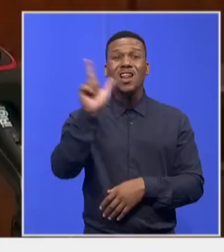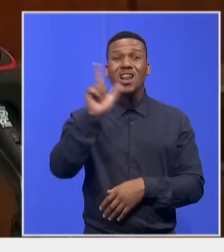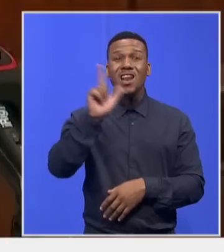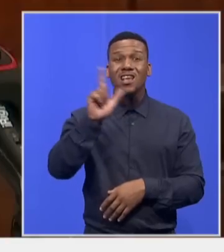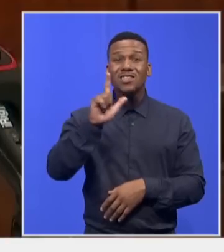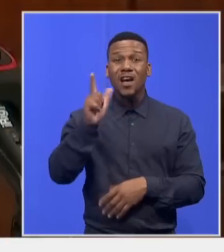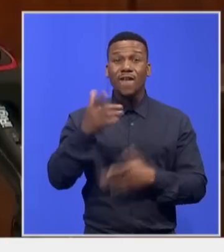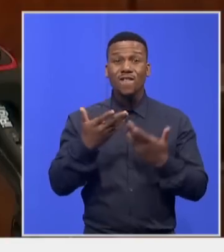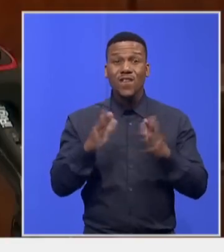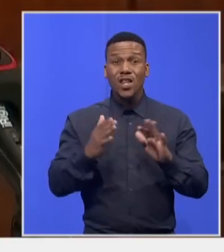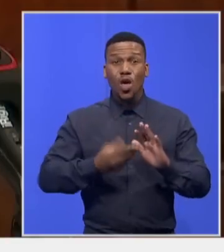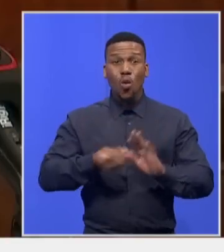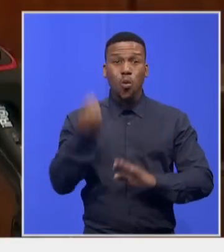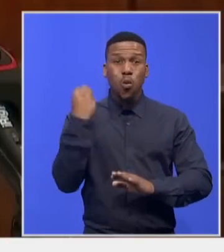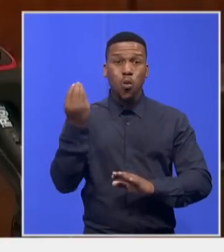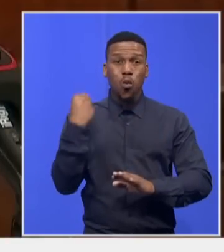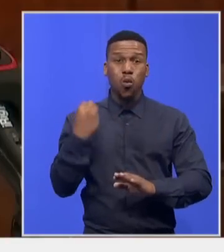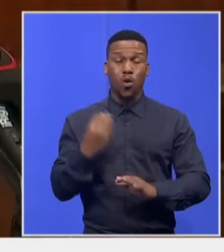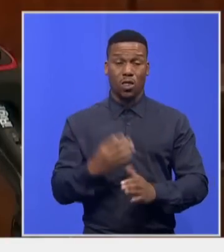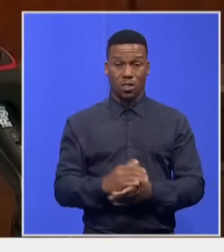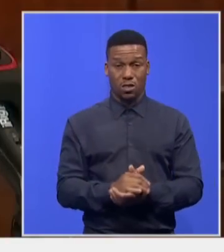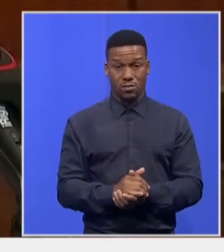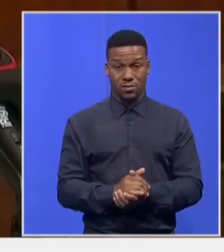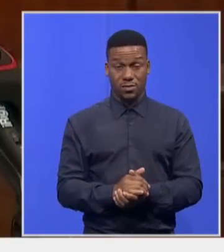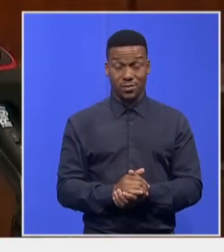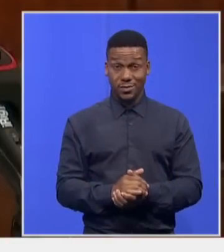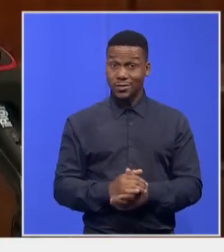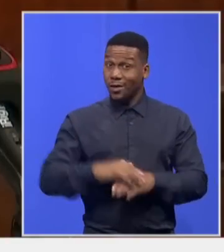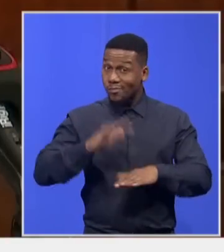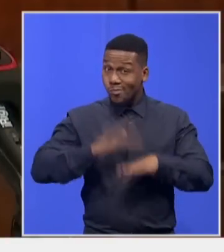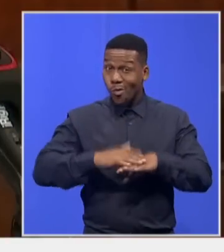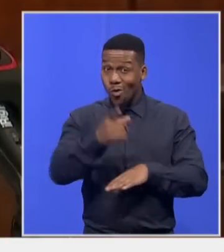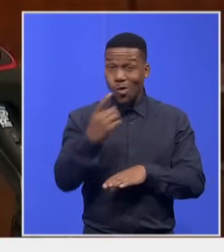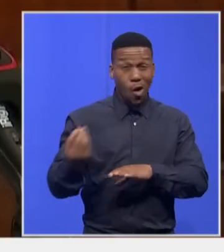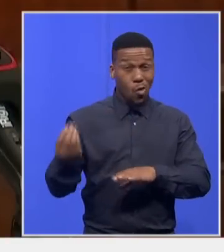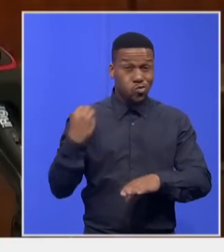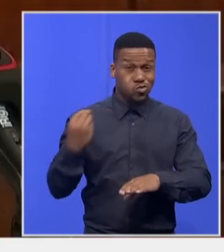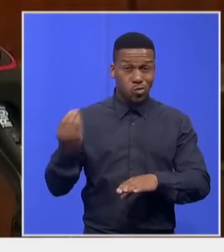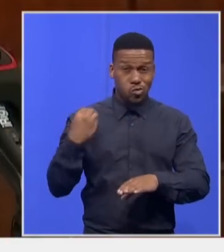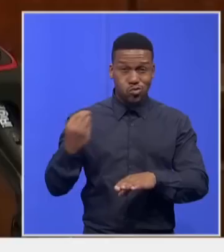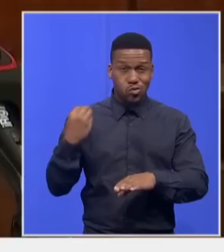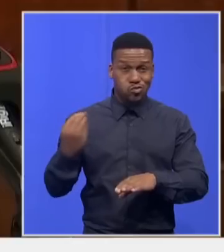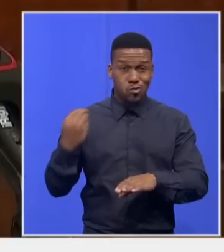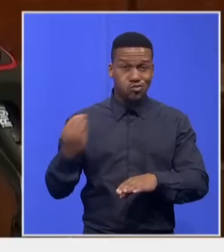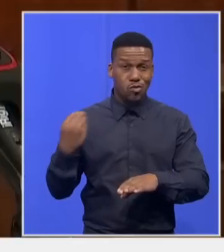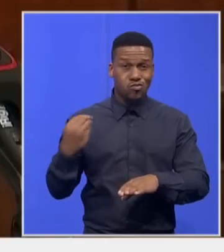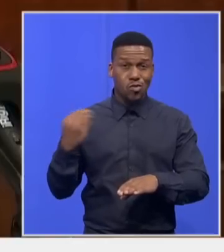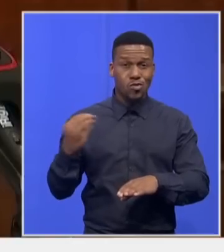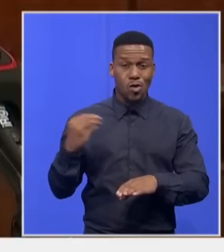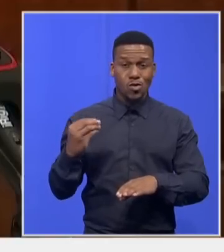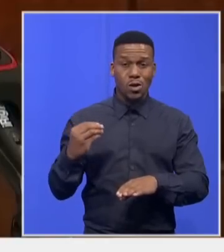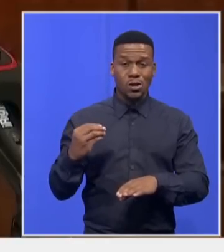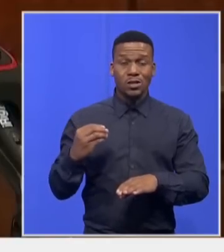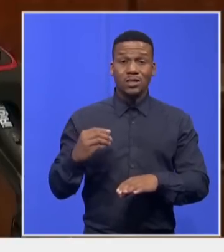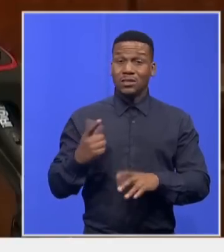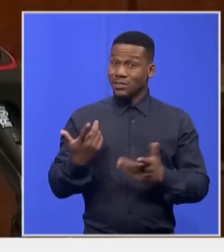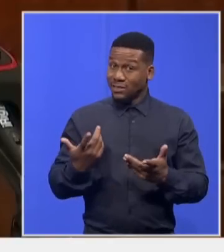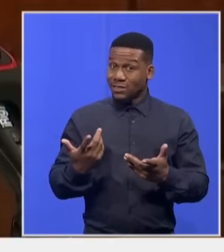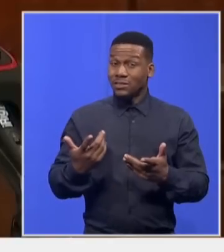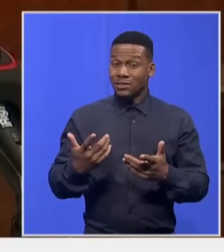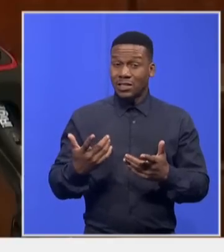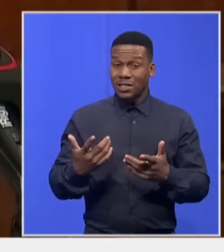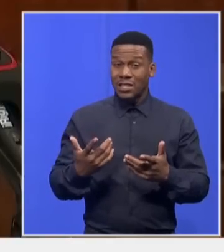That's how much you are consuming. So the more you consume, and it's 2 of these units that you need at Ankerleg. So essentially